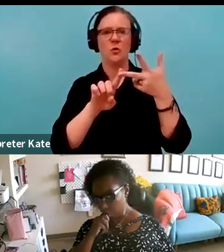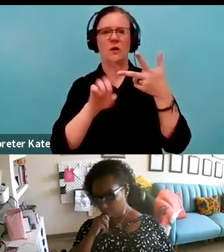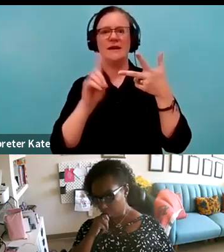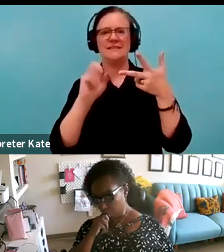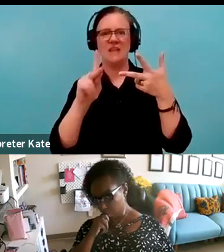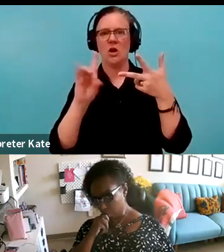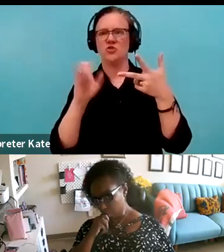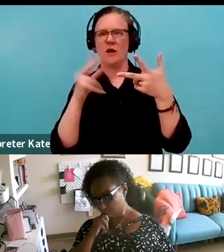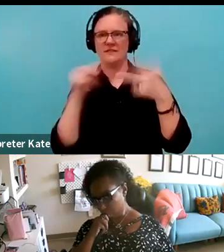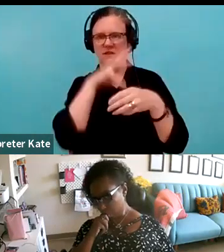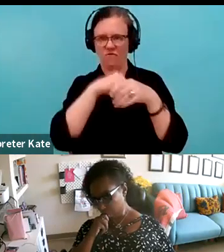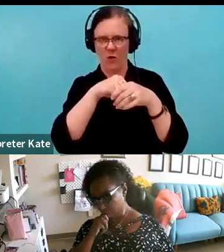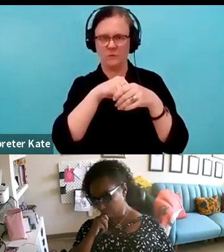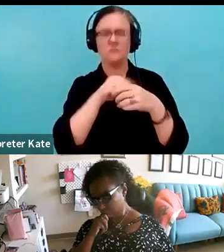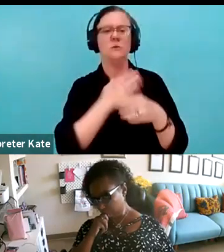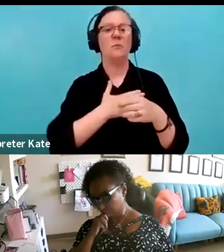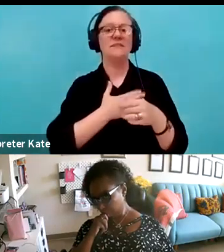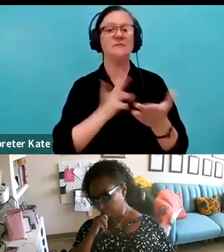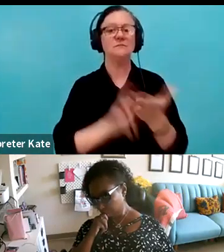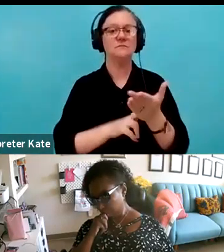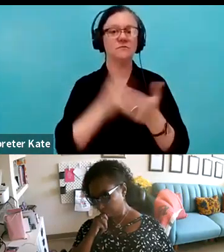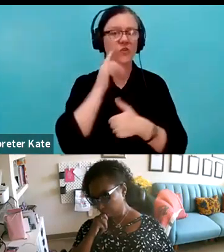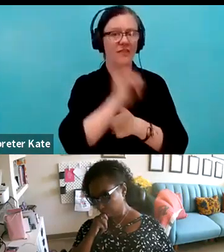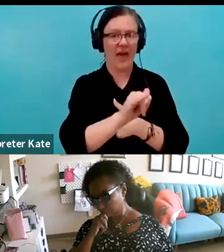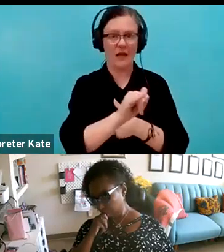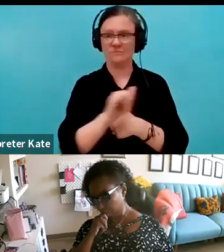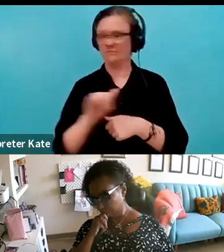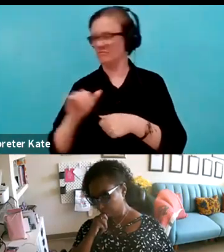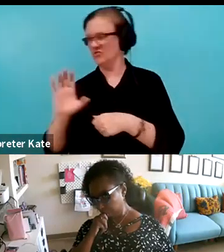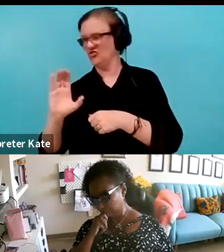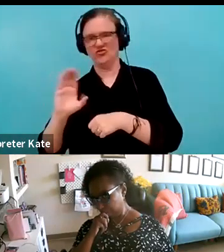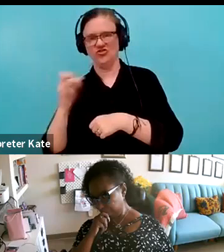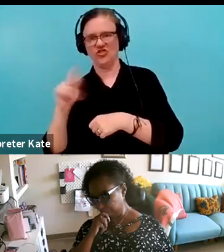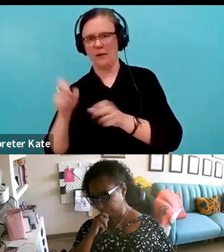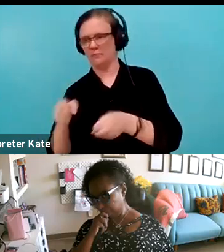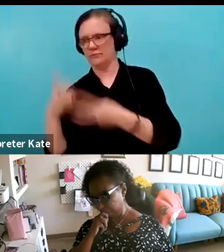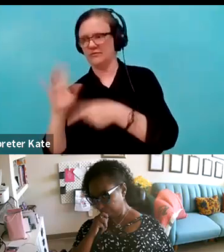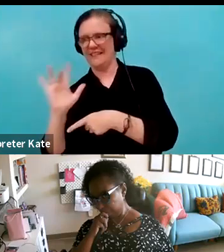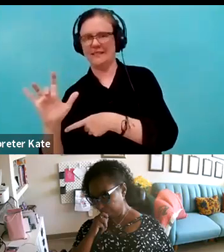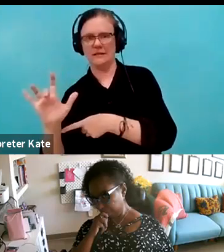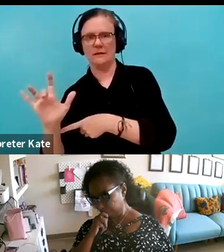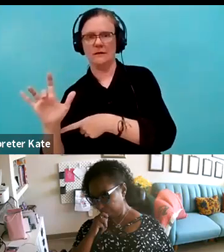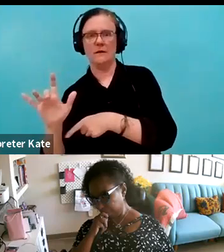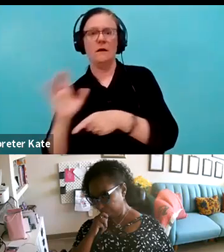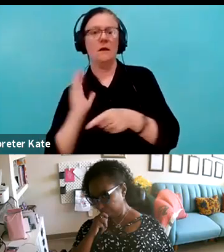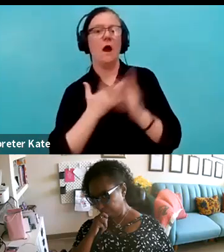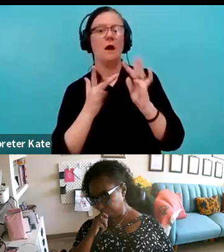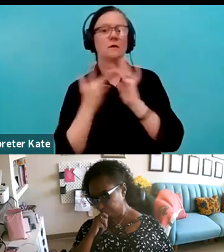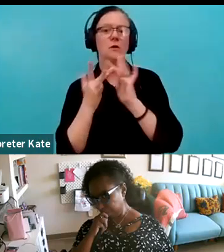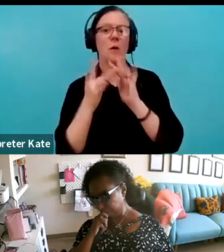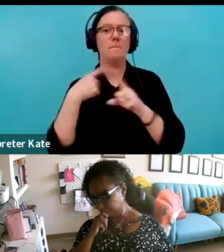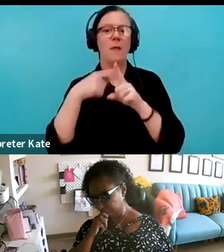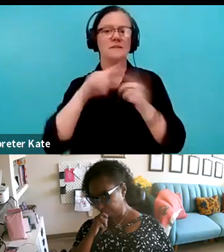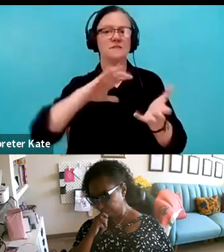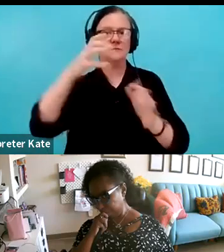Derek Dawson. So a link to register for that is in the chat. join our network of positive disruptors. If you